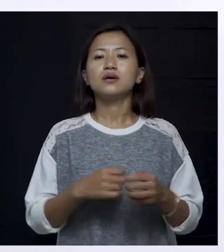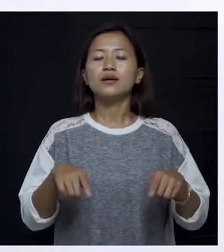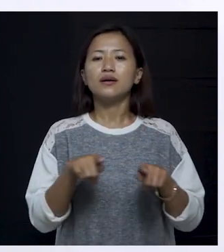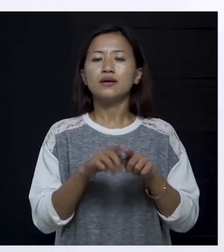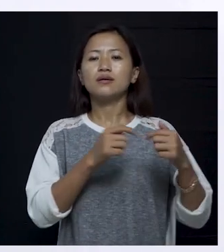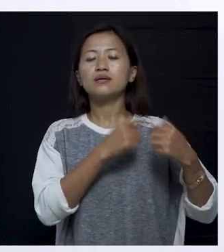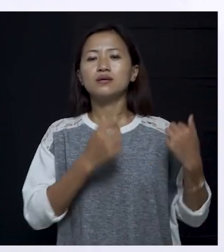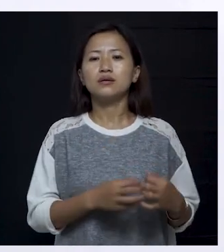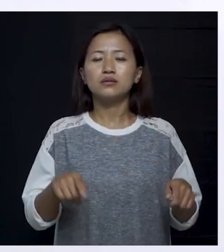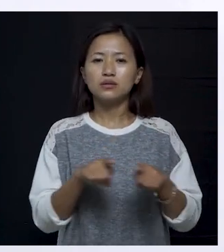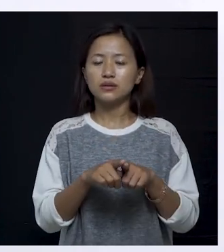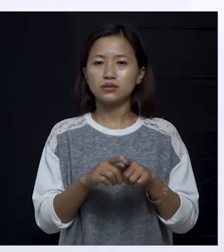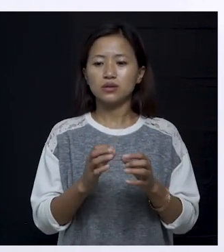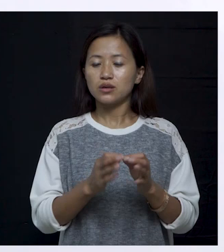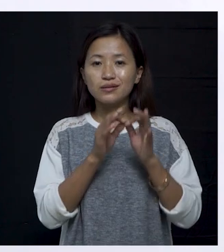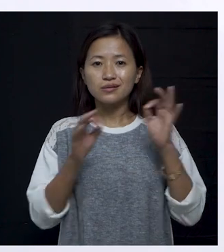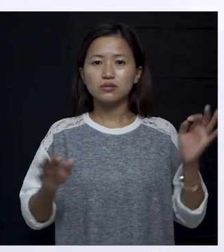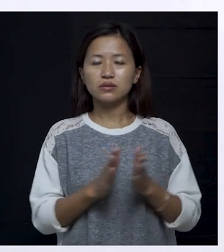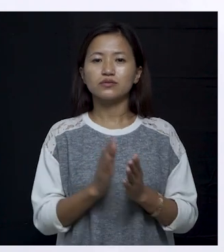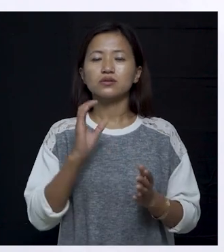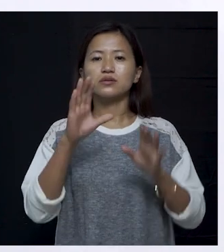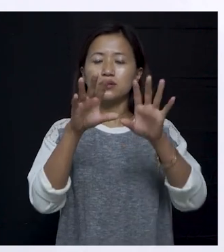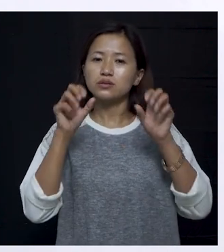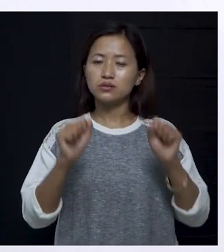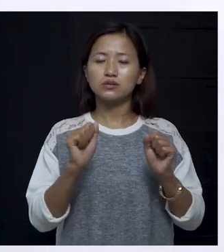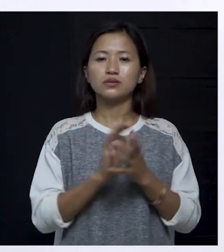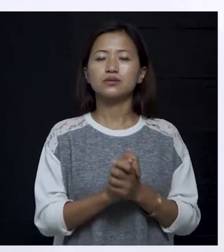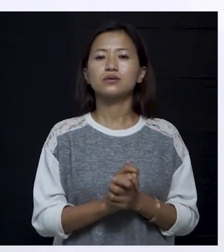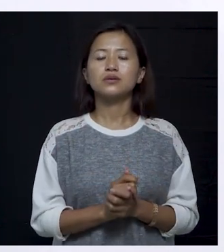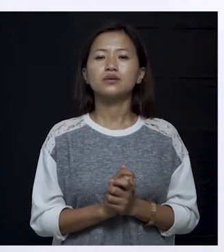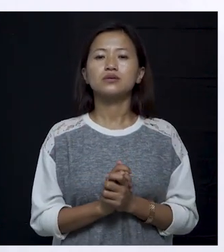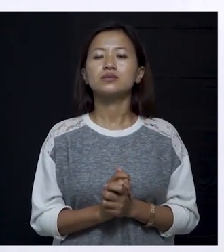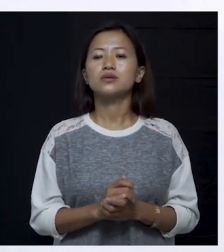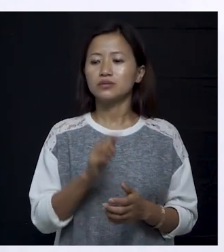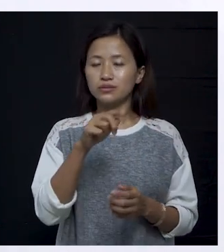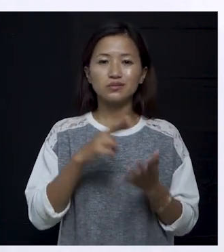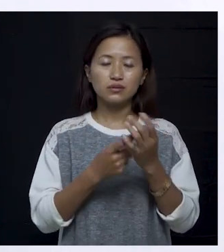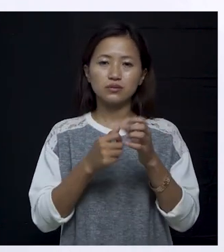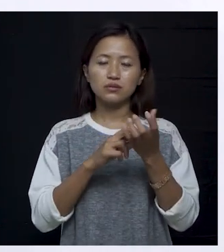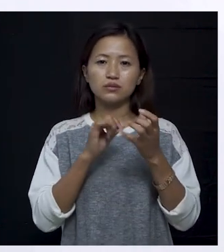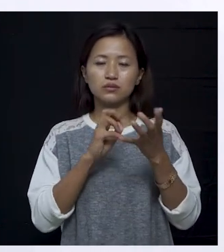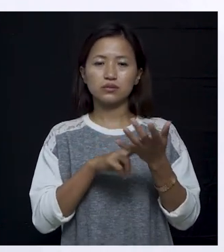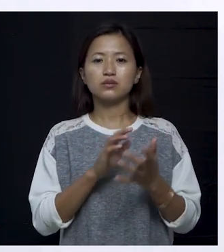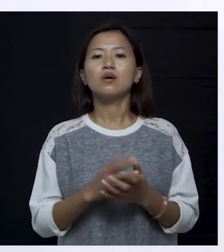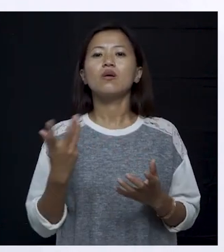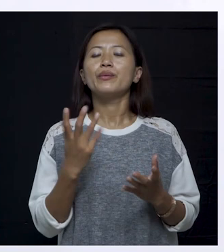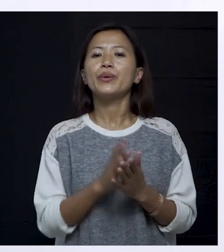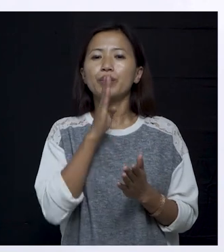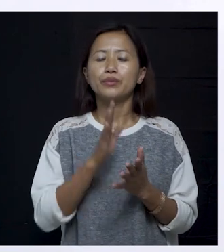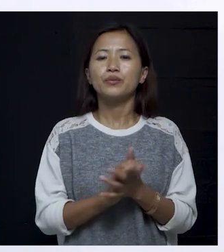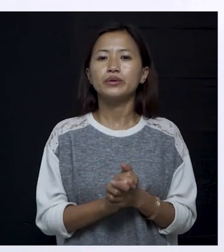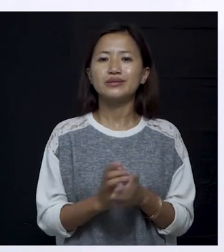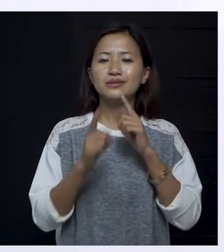heart and soul of the constitution, okay? And the reason why will be because, as we